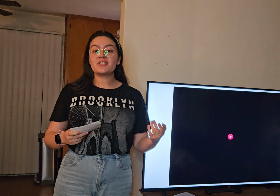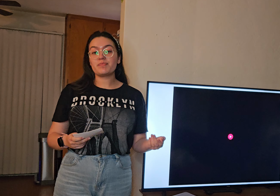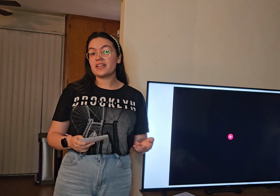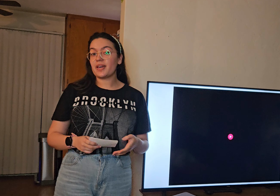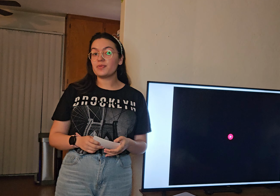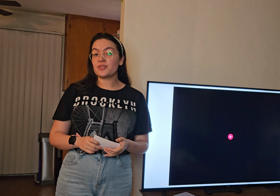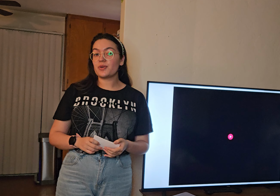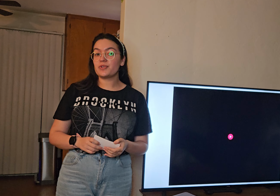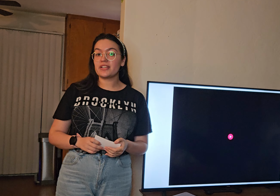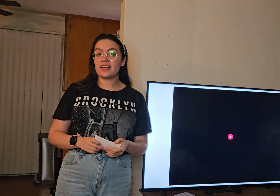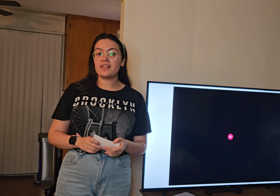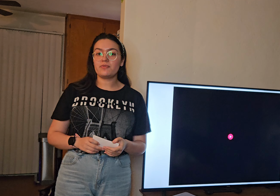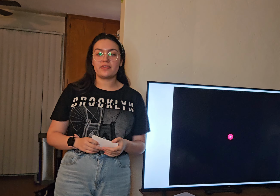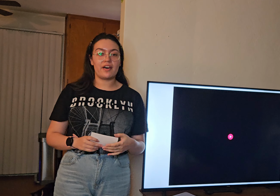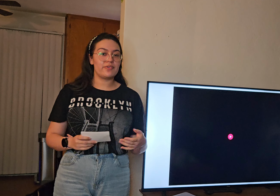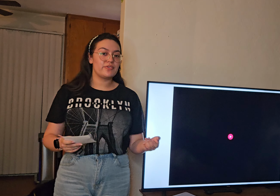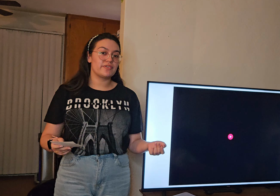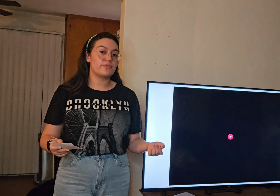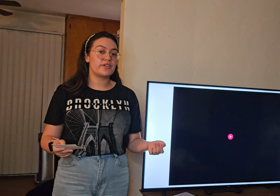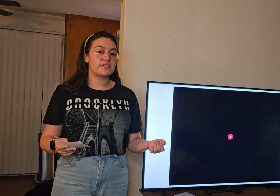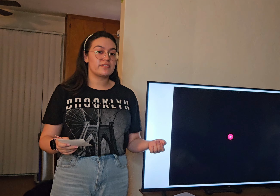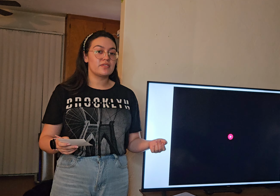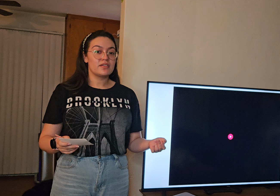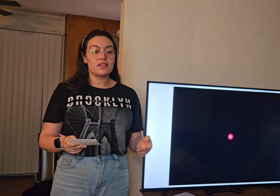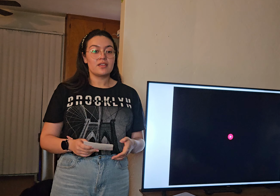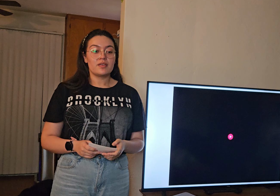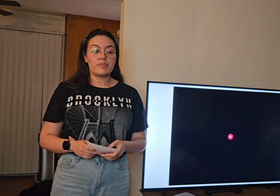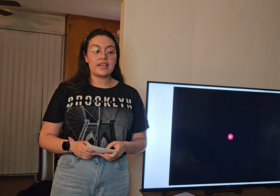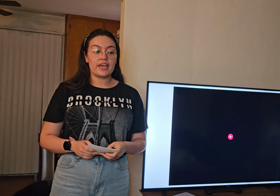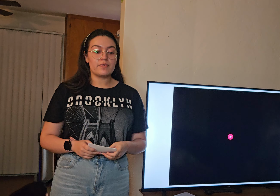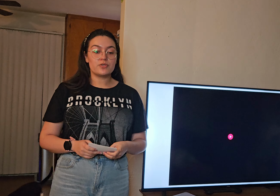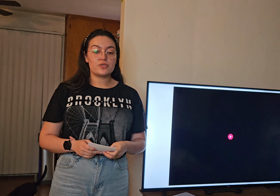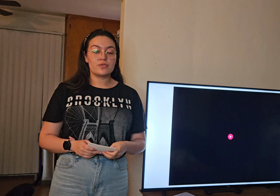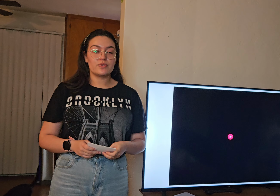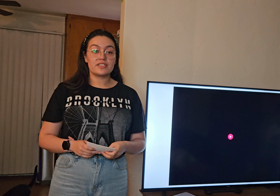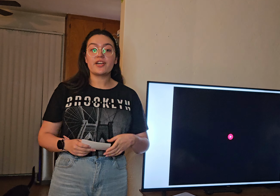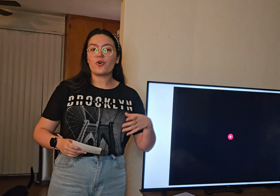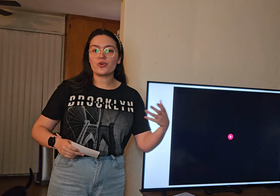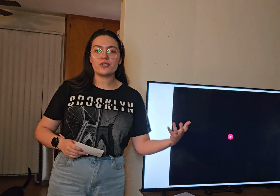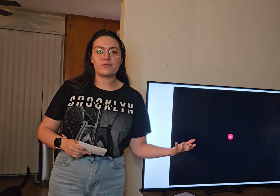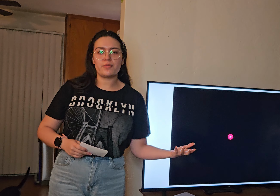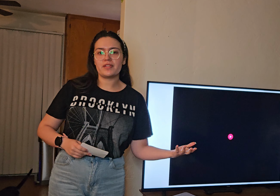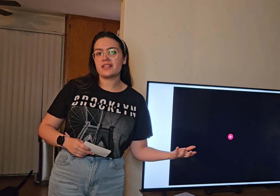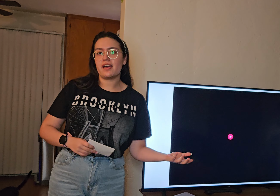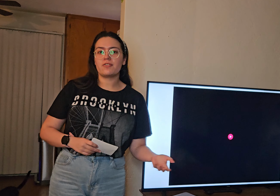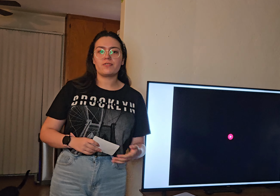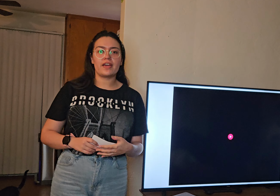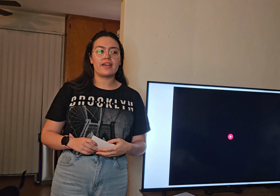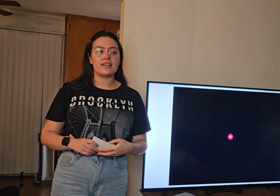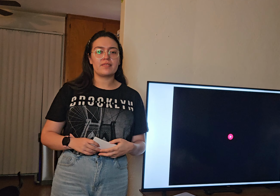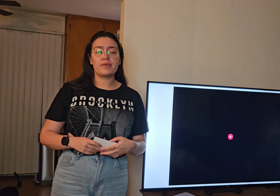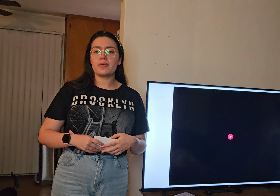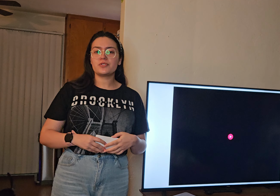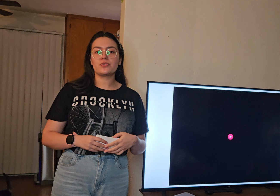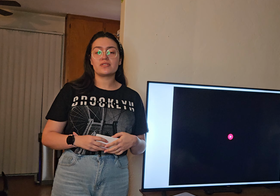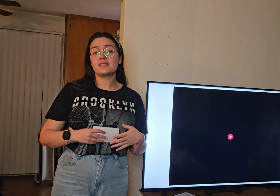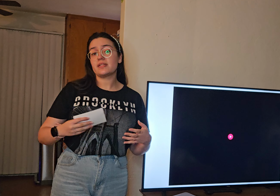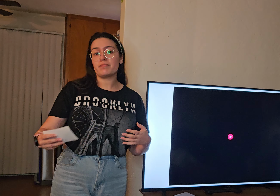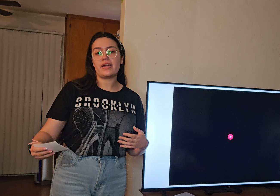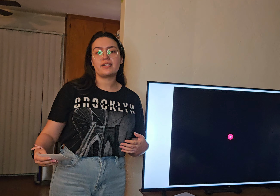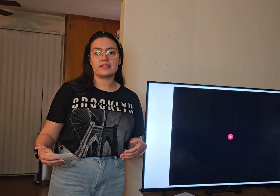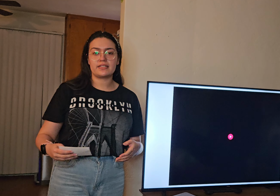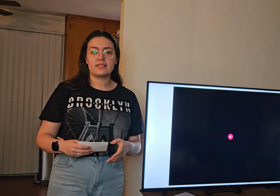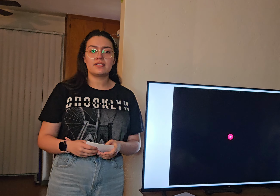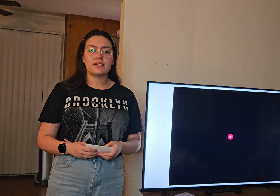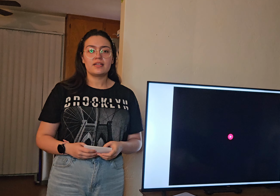Just imagine being able to communicate without using words, being able to take orders from the deaf and be able to assist